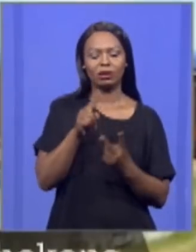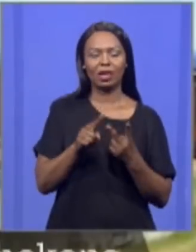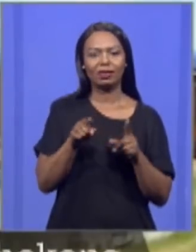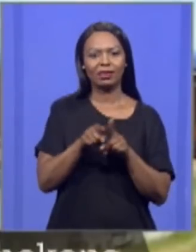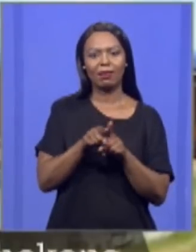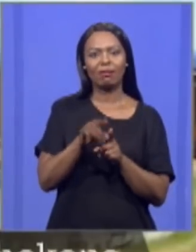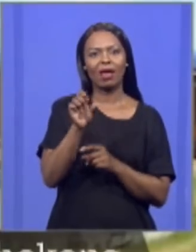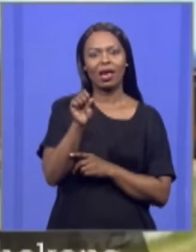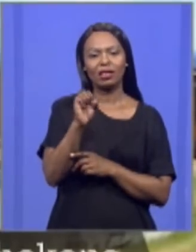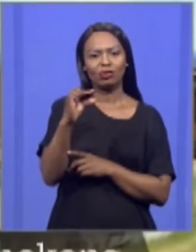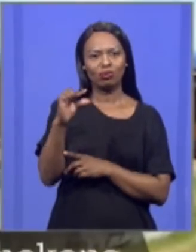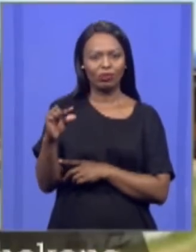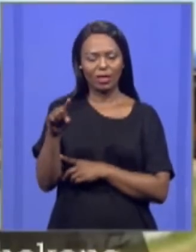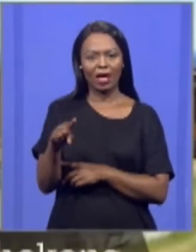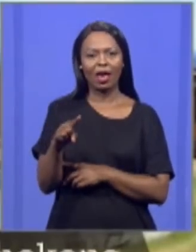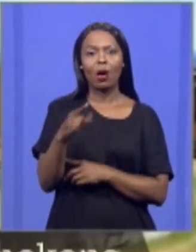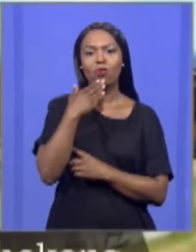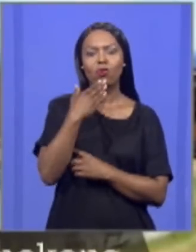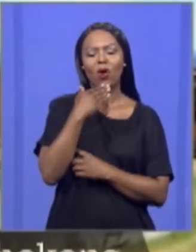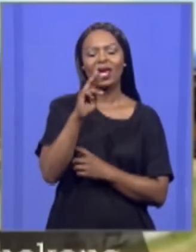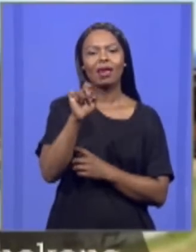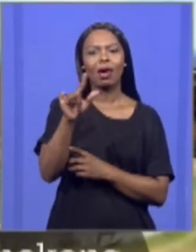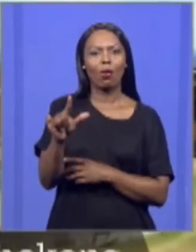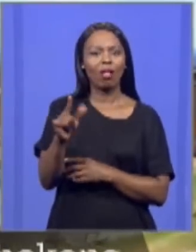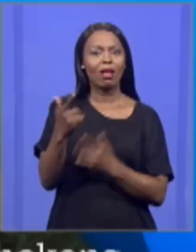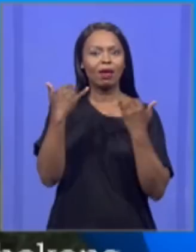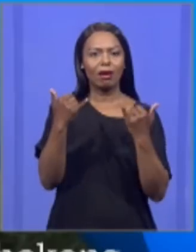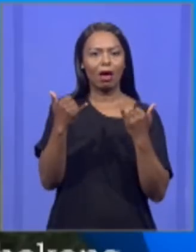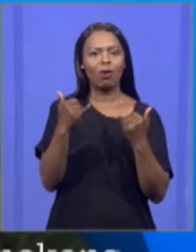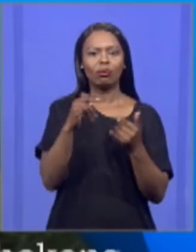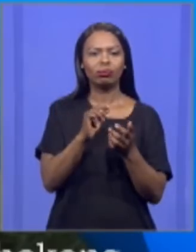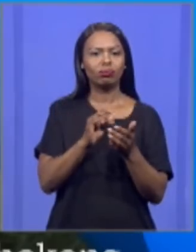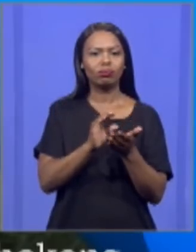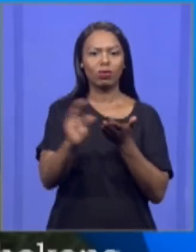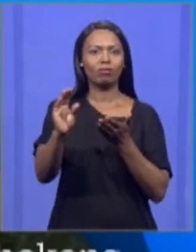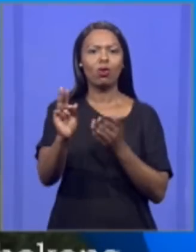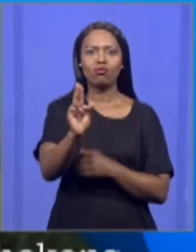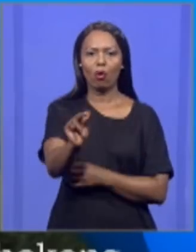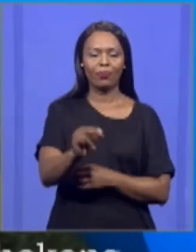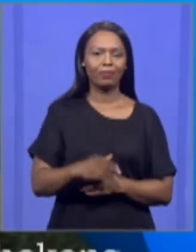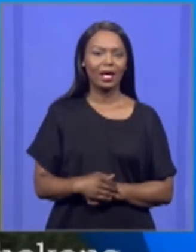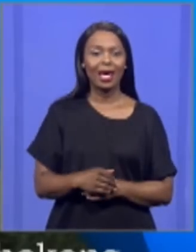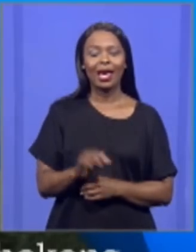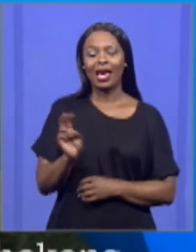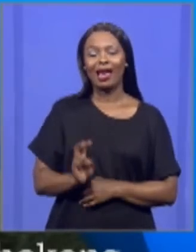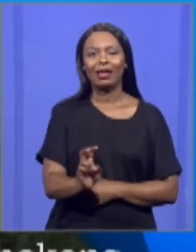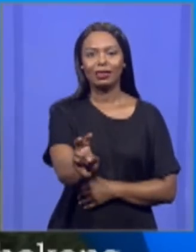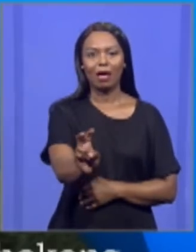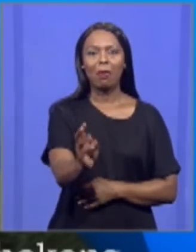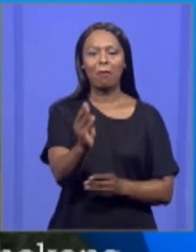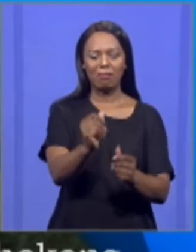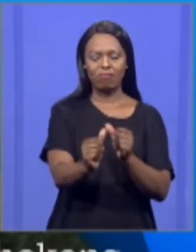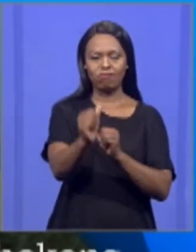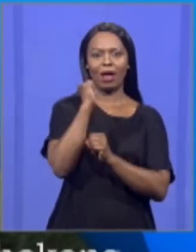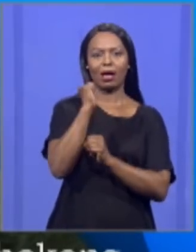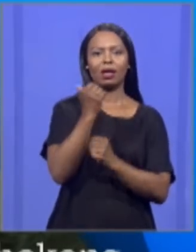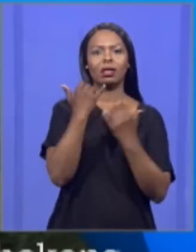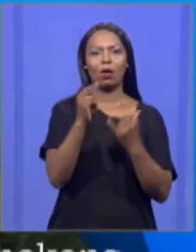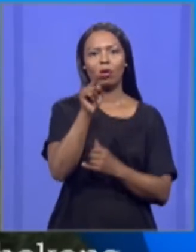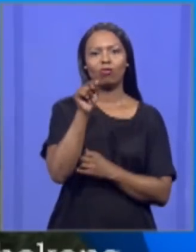molaodikakaretšo wa tshepedišo Kere Shimale di seke tša ntšhwa ile ya atlega. SIU e nyaka go hwetša diranta tše milione o tee